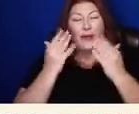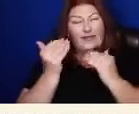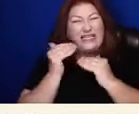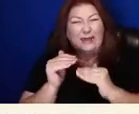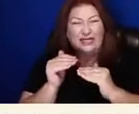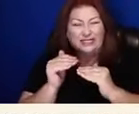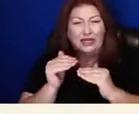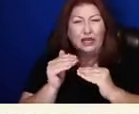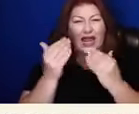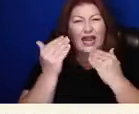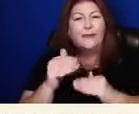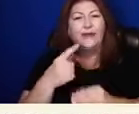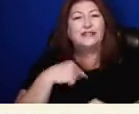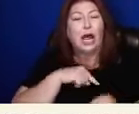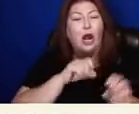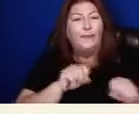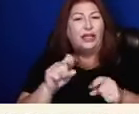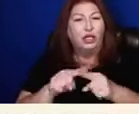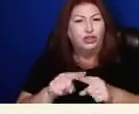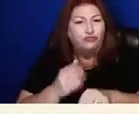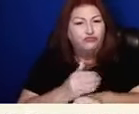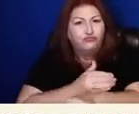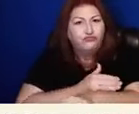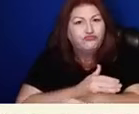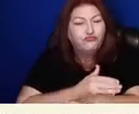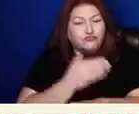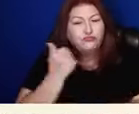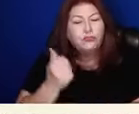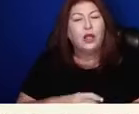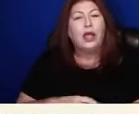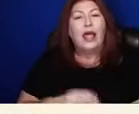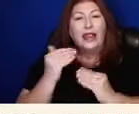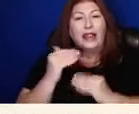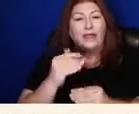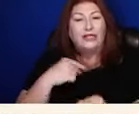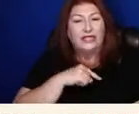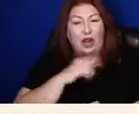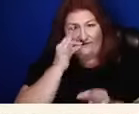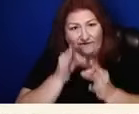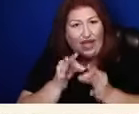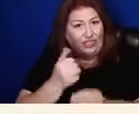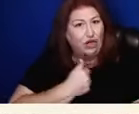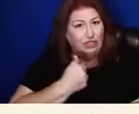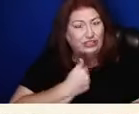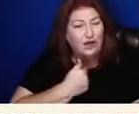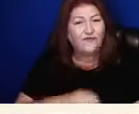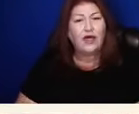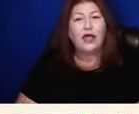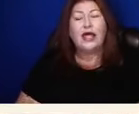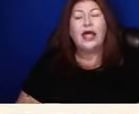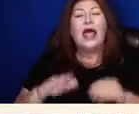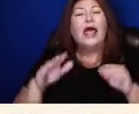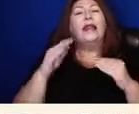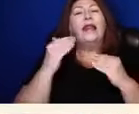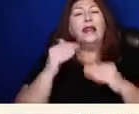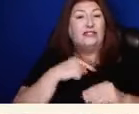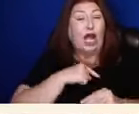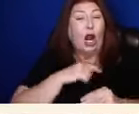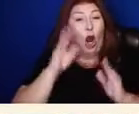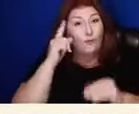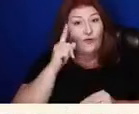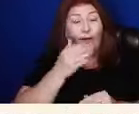limits our ability to grow. It limits our faith in ourselves. It limits our hope for a better future. It